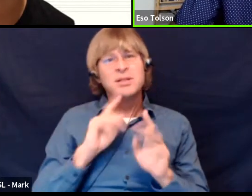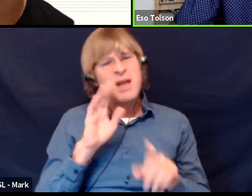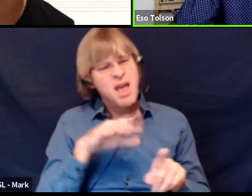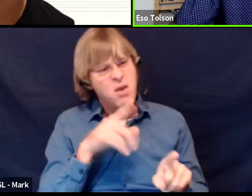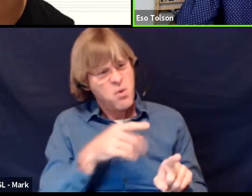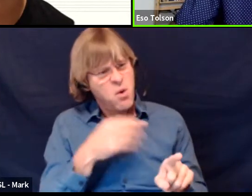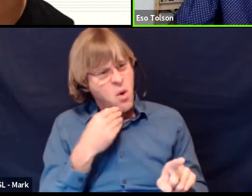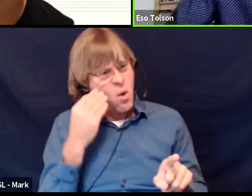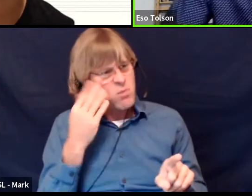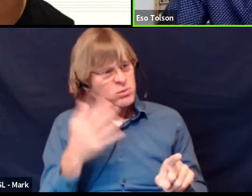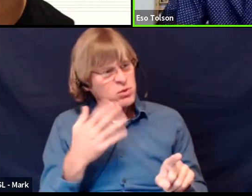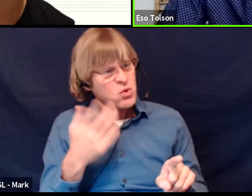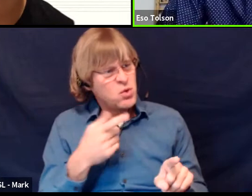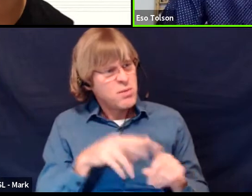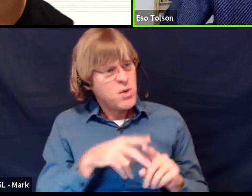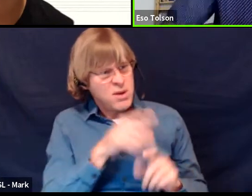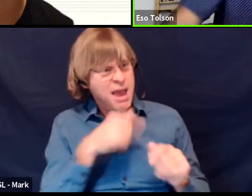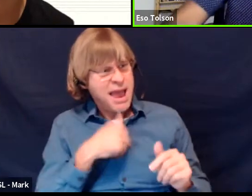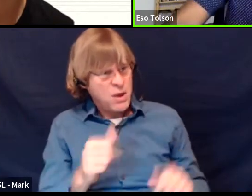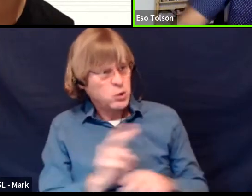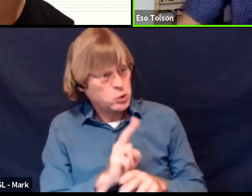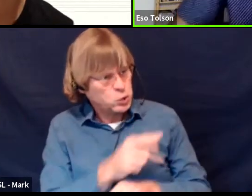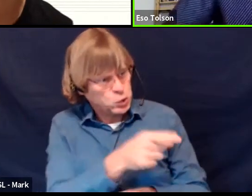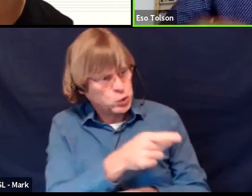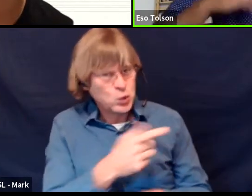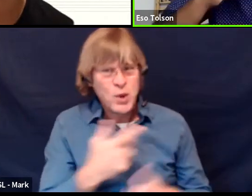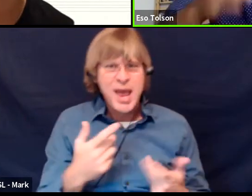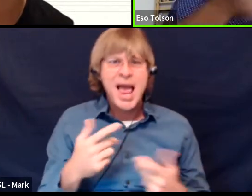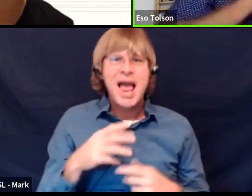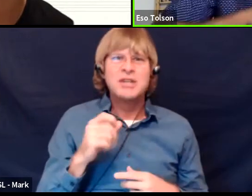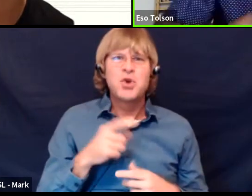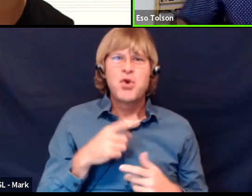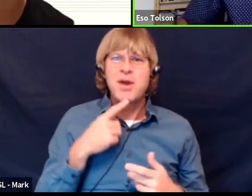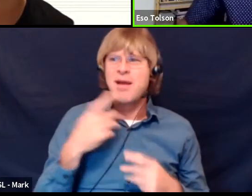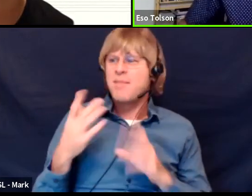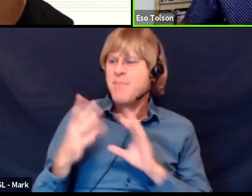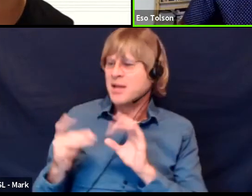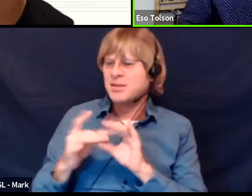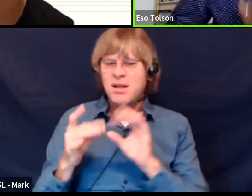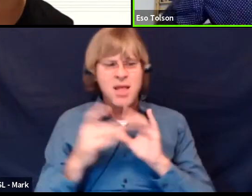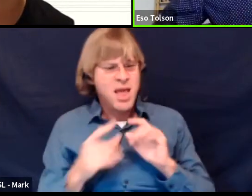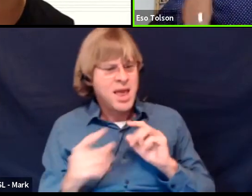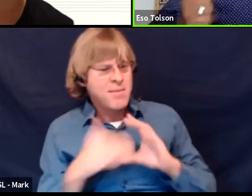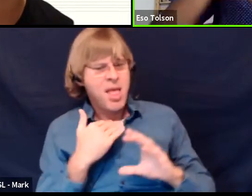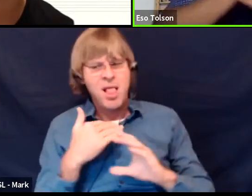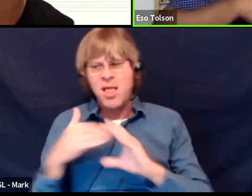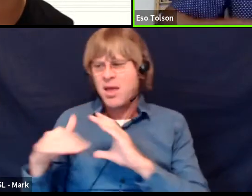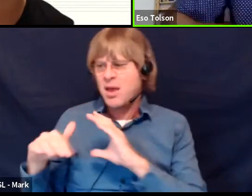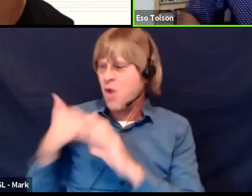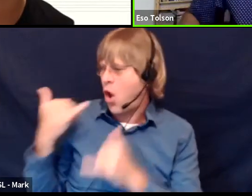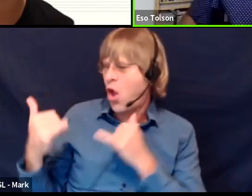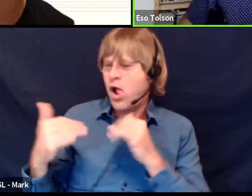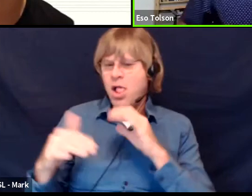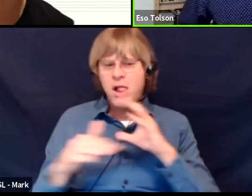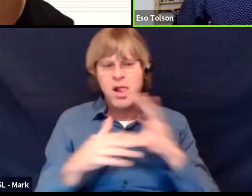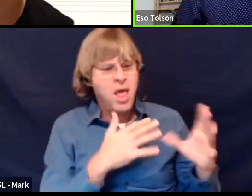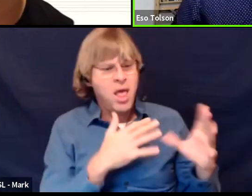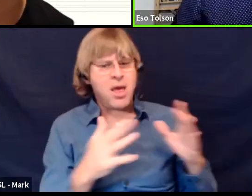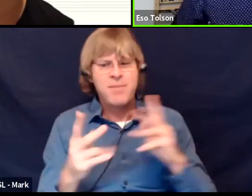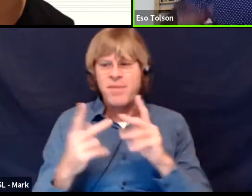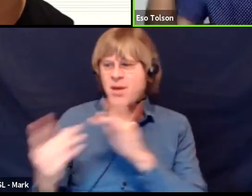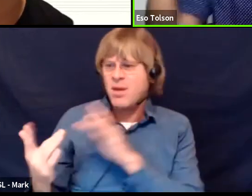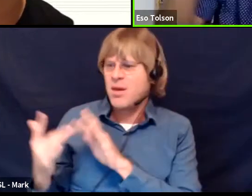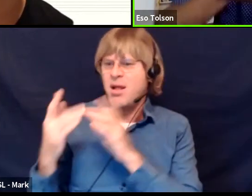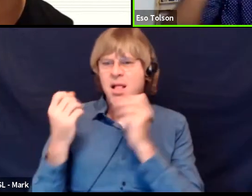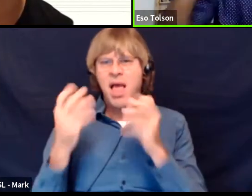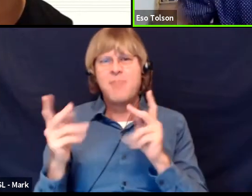home, so you're accessible. And so, you're getting messages, you're getting emails, you're getting calls, you're getting, all kind